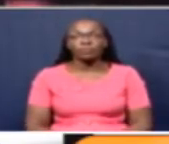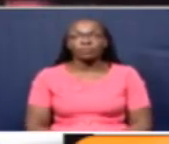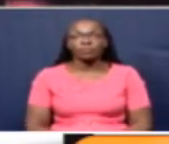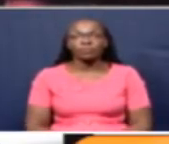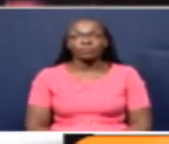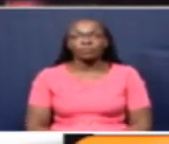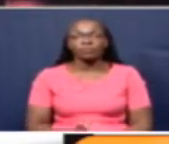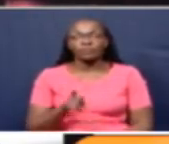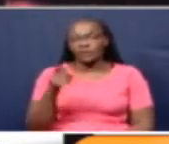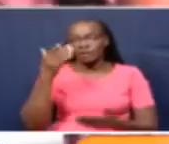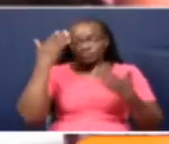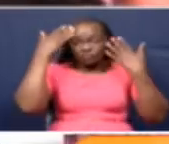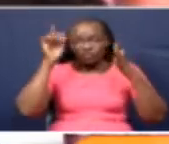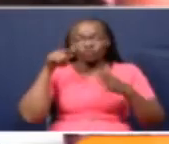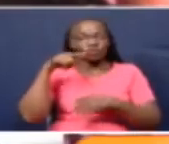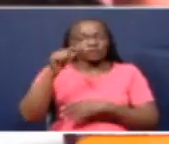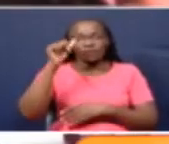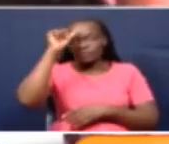know she's a genius.